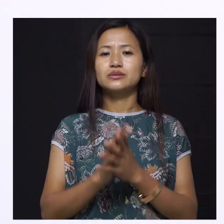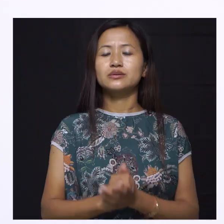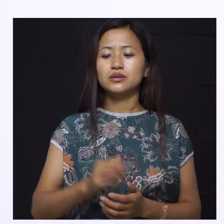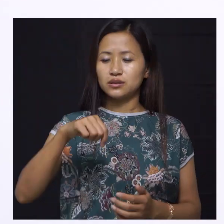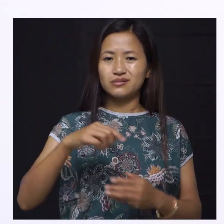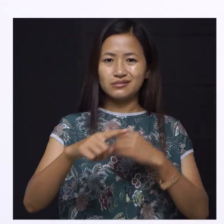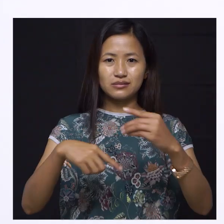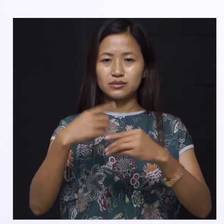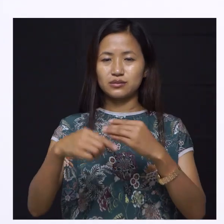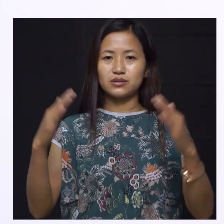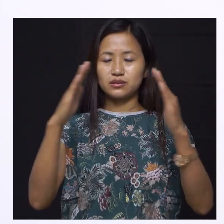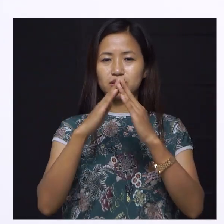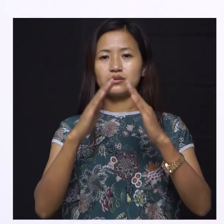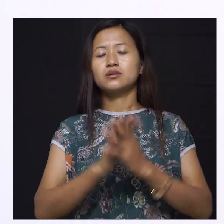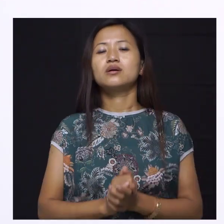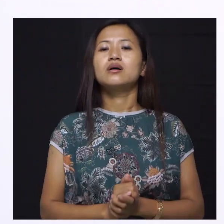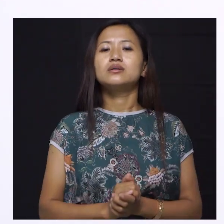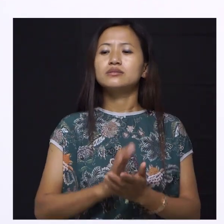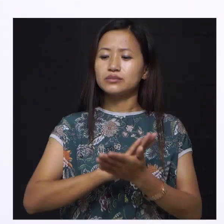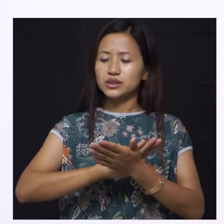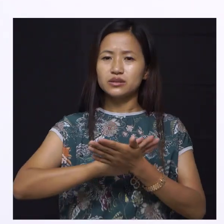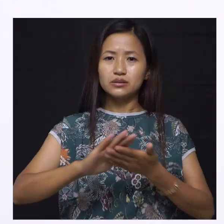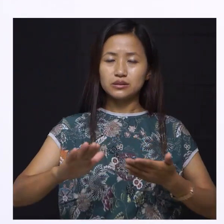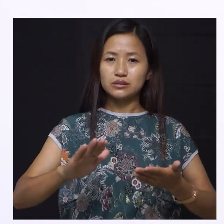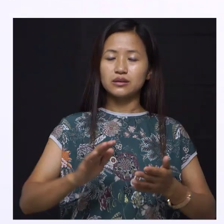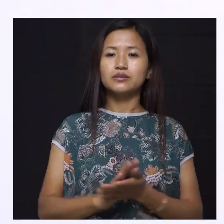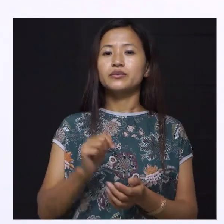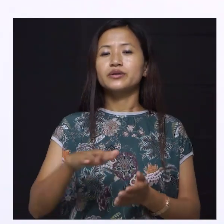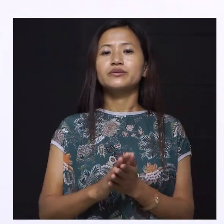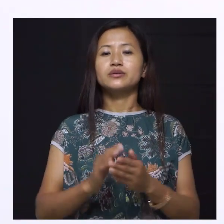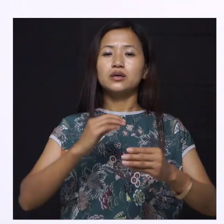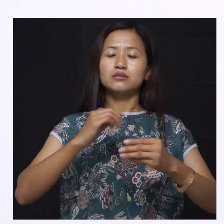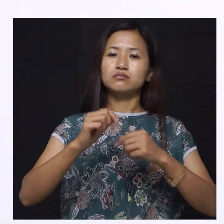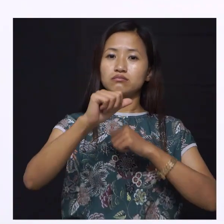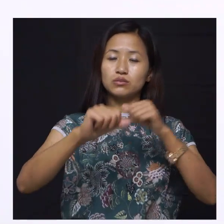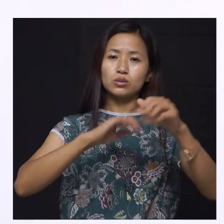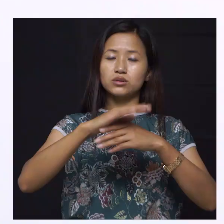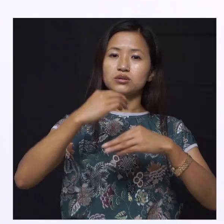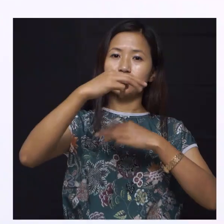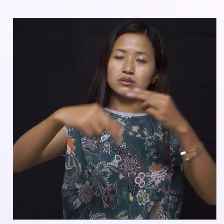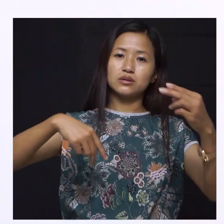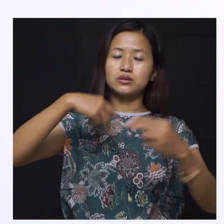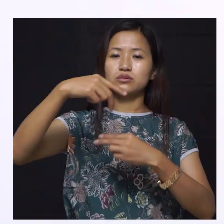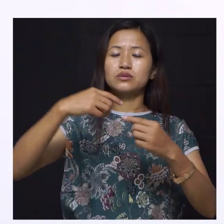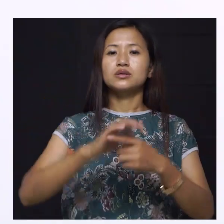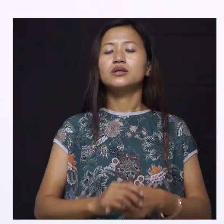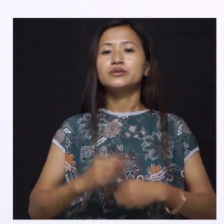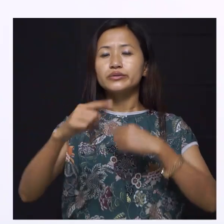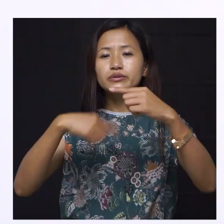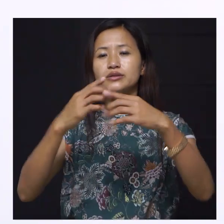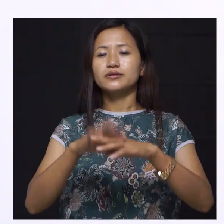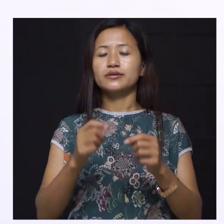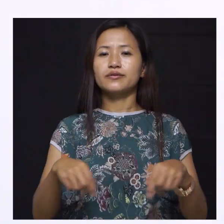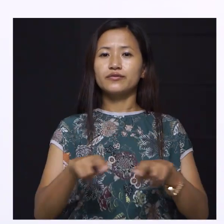home, right? Everything is done by the industries and factories. Our lives have been made so much easier. But they see that Kathleen